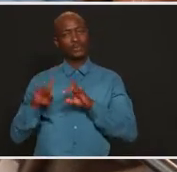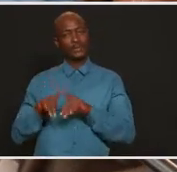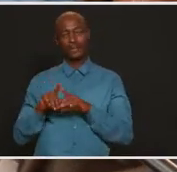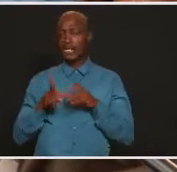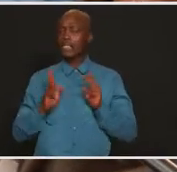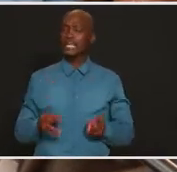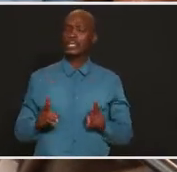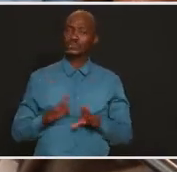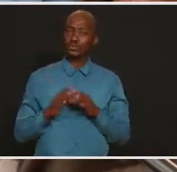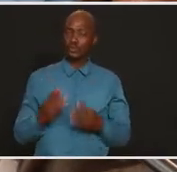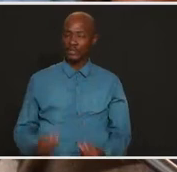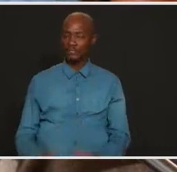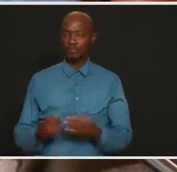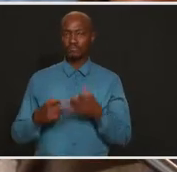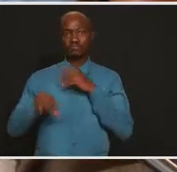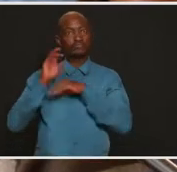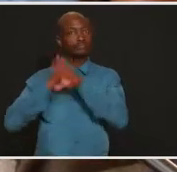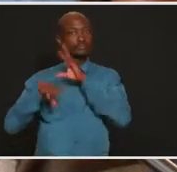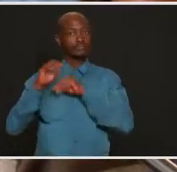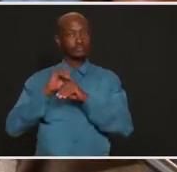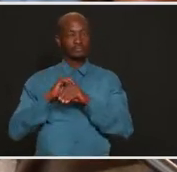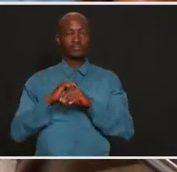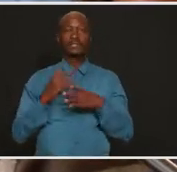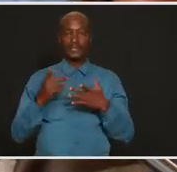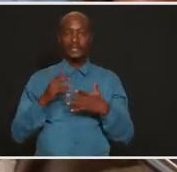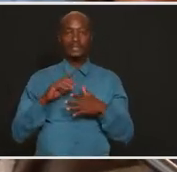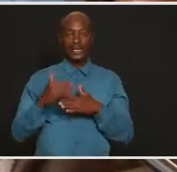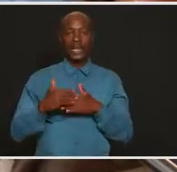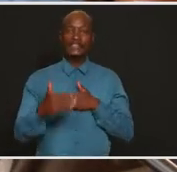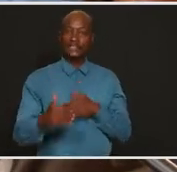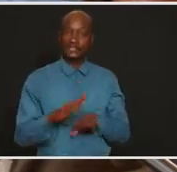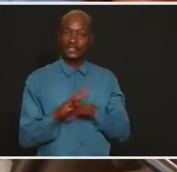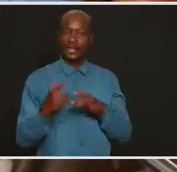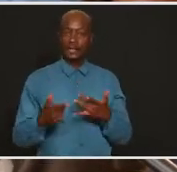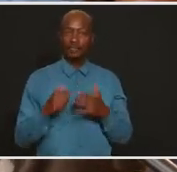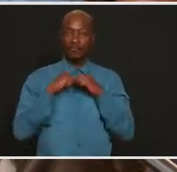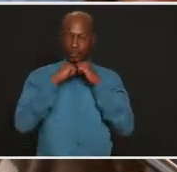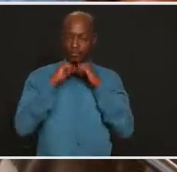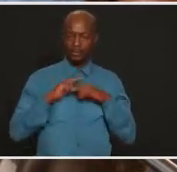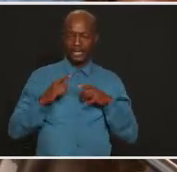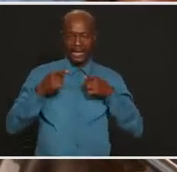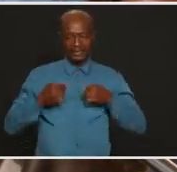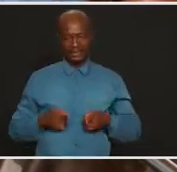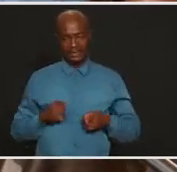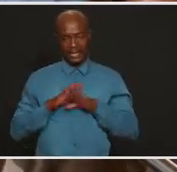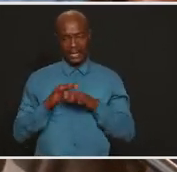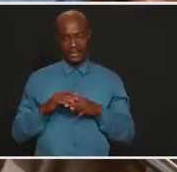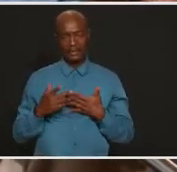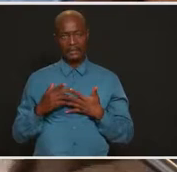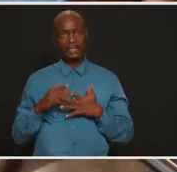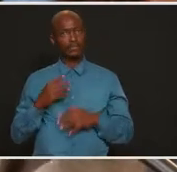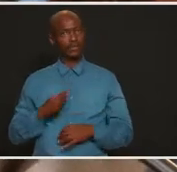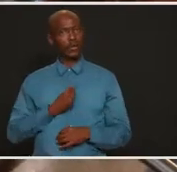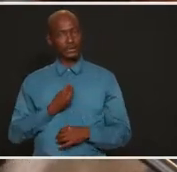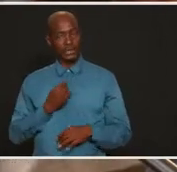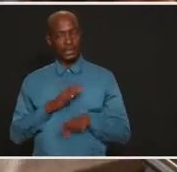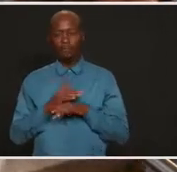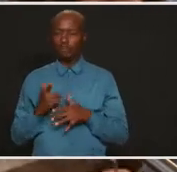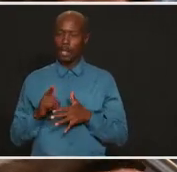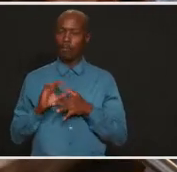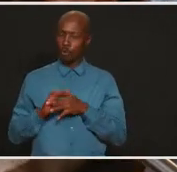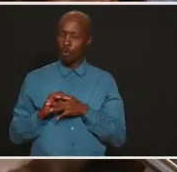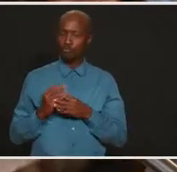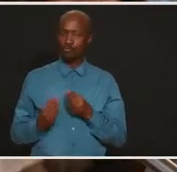way of learning for kids it's also an extension of parenting I decided when I was a teenager that if I ever had kids I would homeschool them